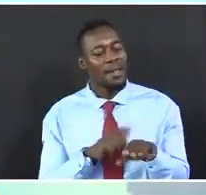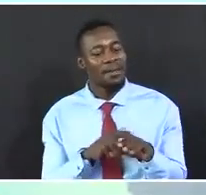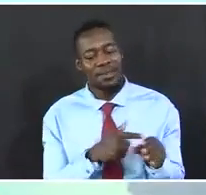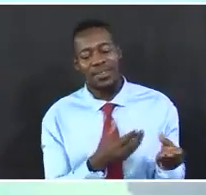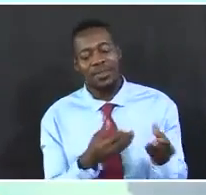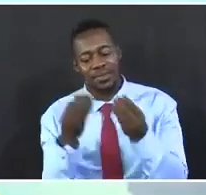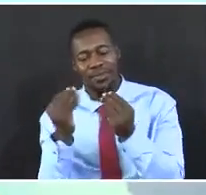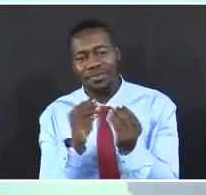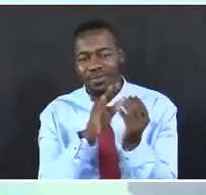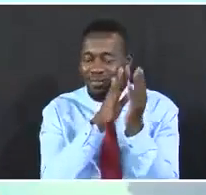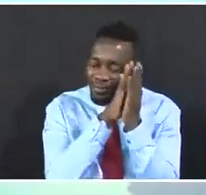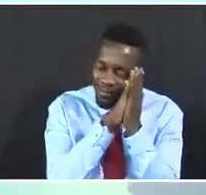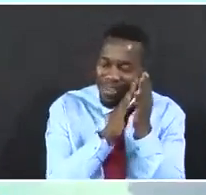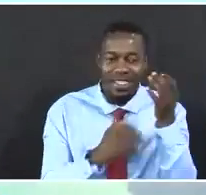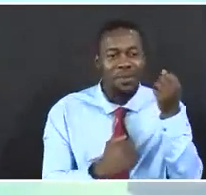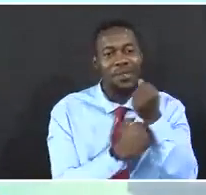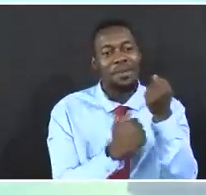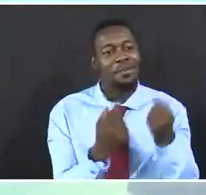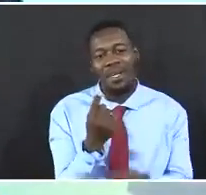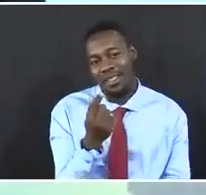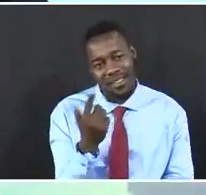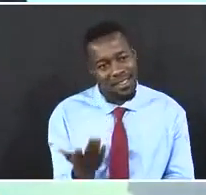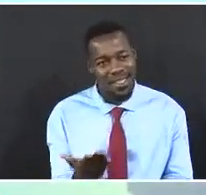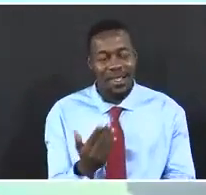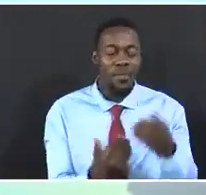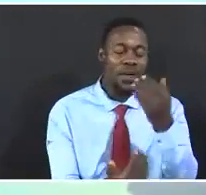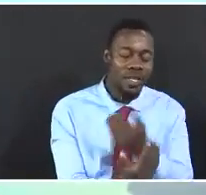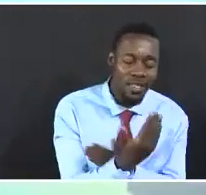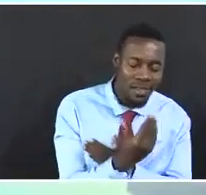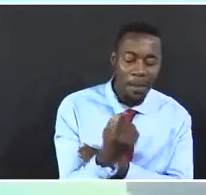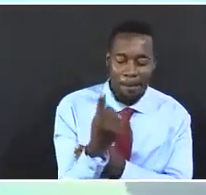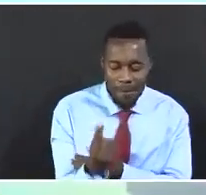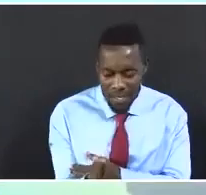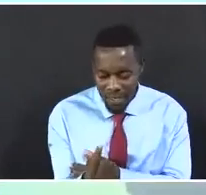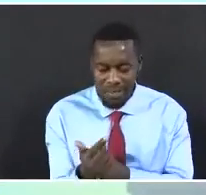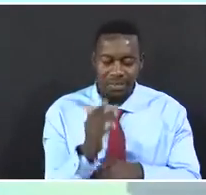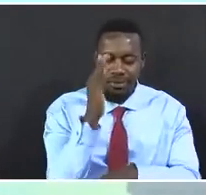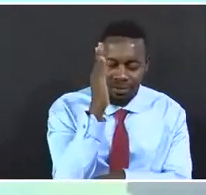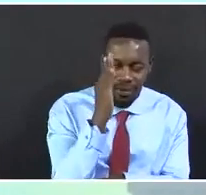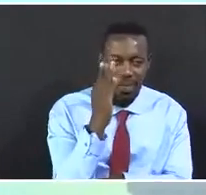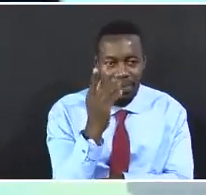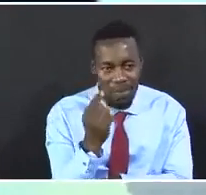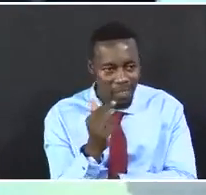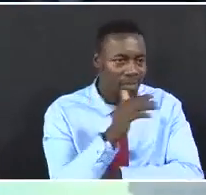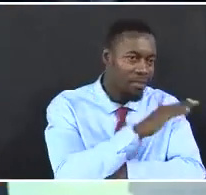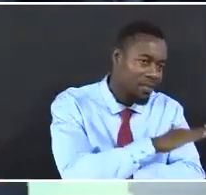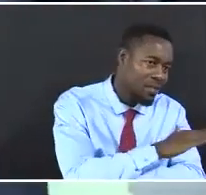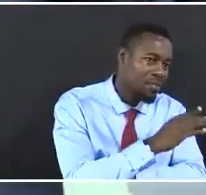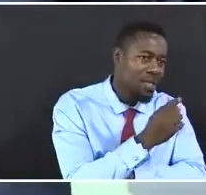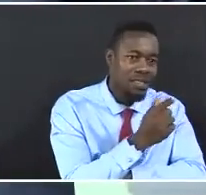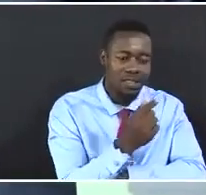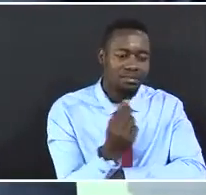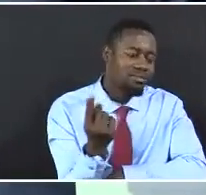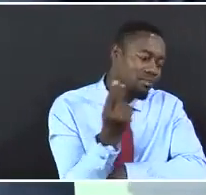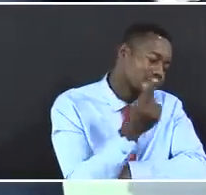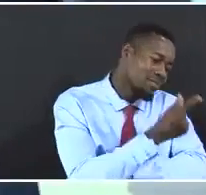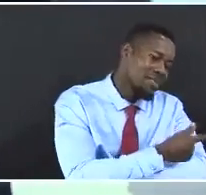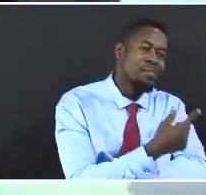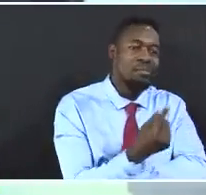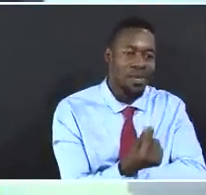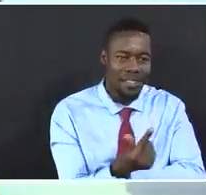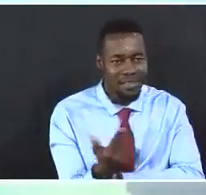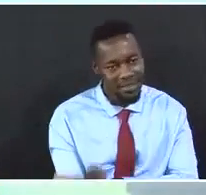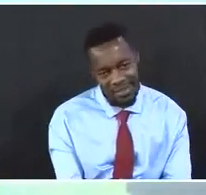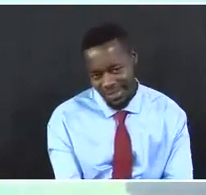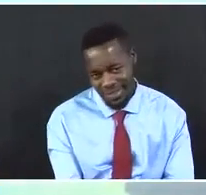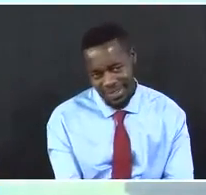money, you come in the morning, you wake up, it's about money. Then money, as much as it's a good thing, okay, is